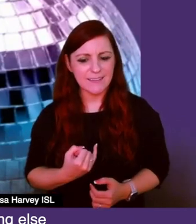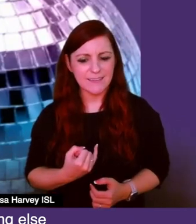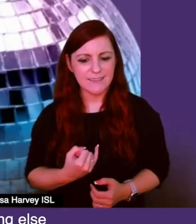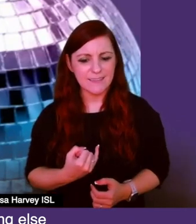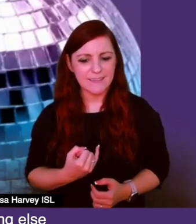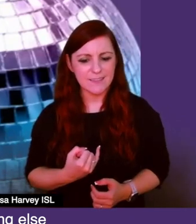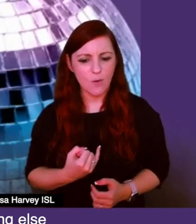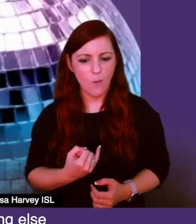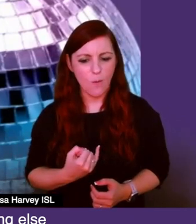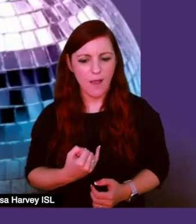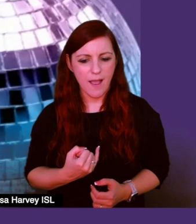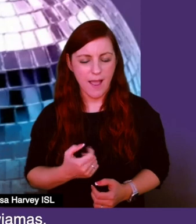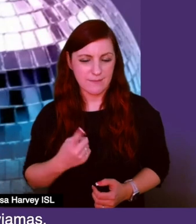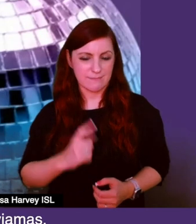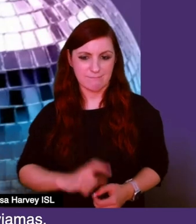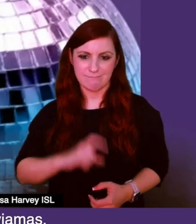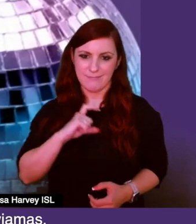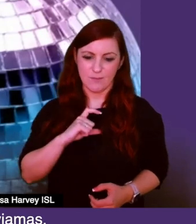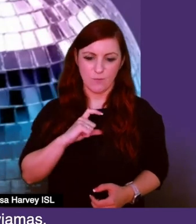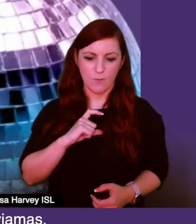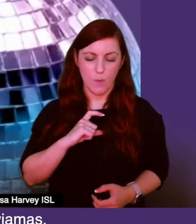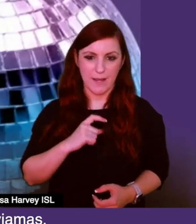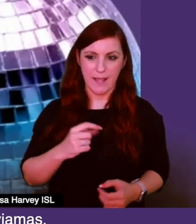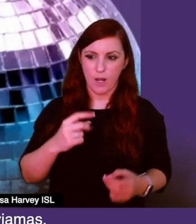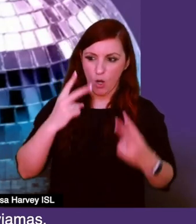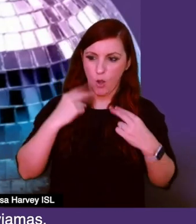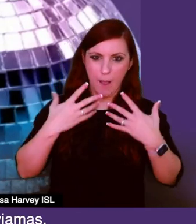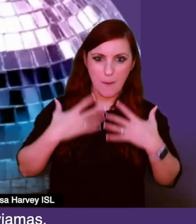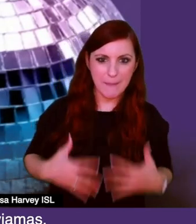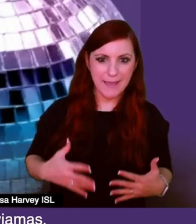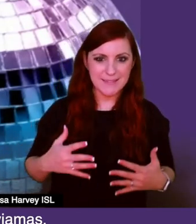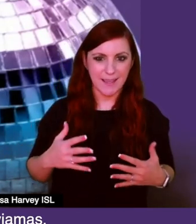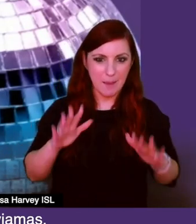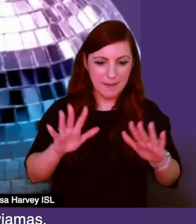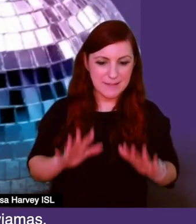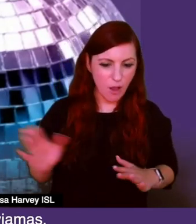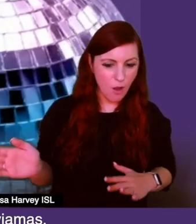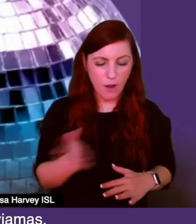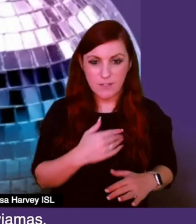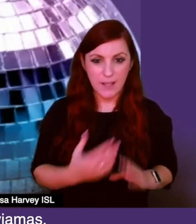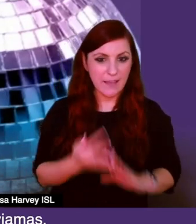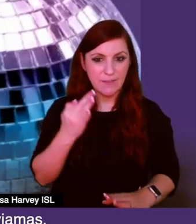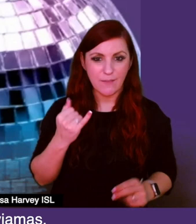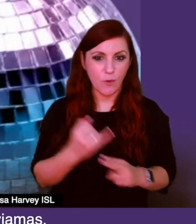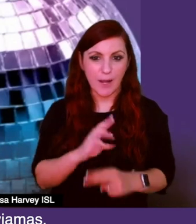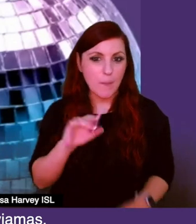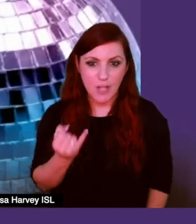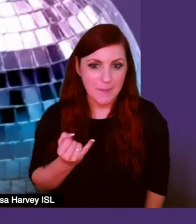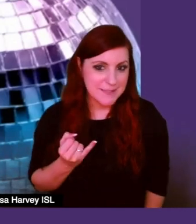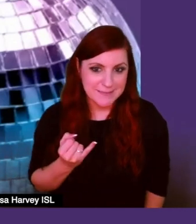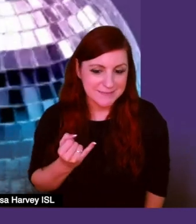and body confidence. We can look how amazing all of us are, even if we're in